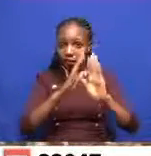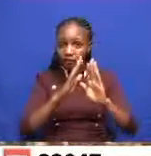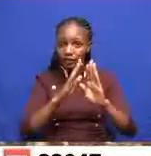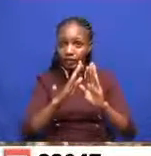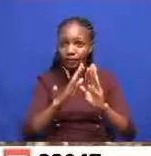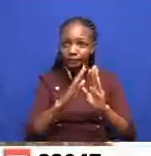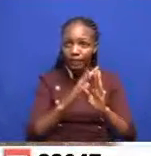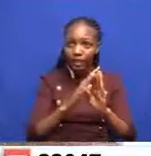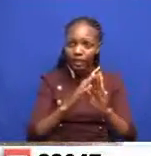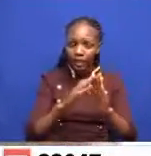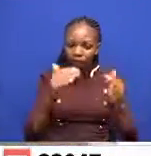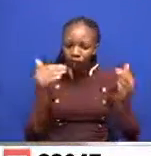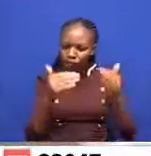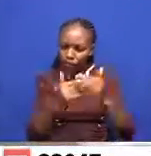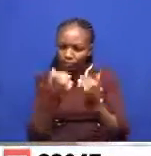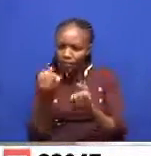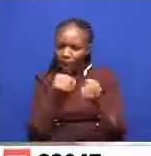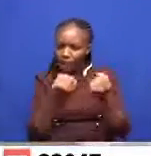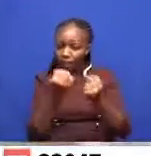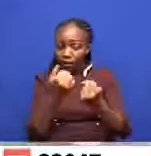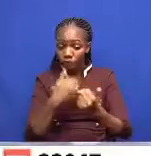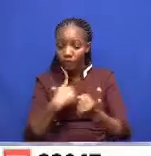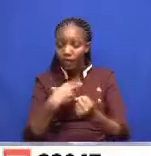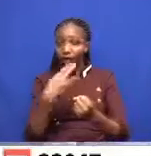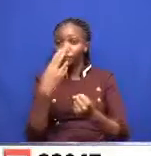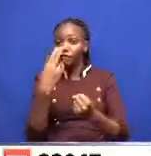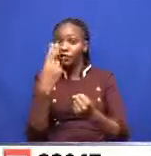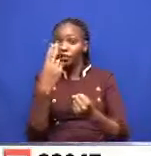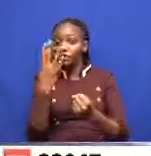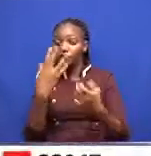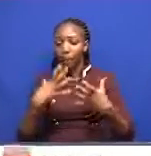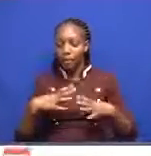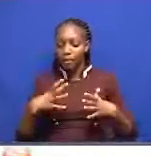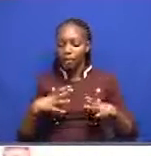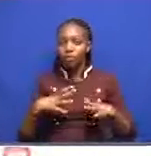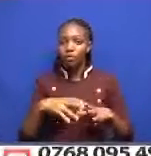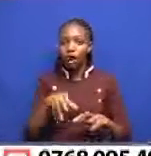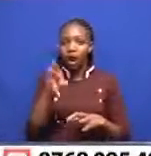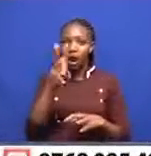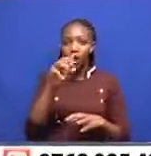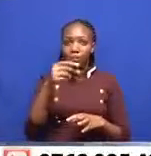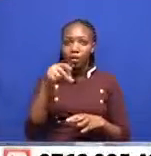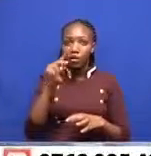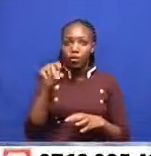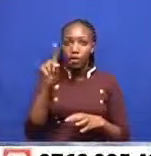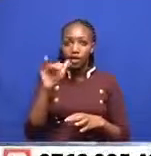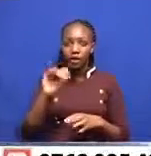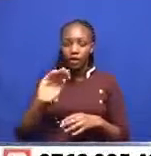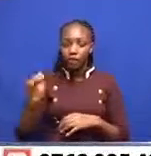intercepted a vehicle ferrying the 24 passengers in Makueni County. Jana tuliweza kushika